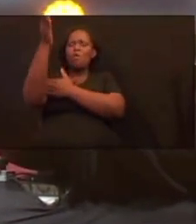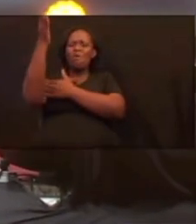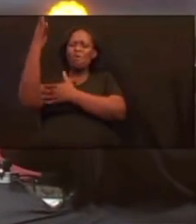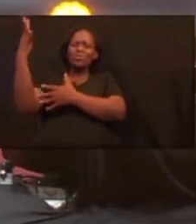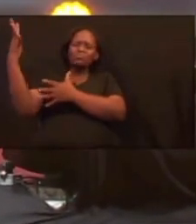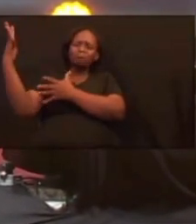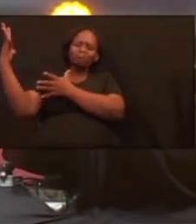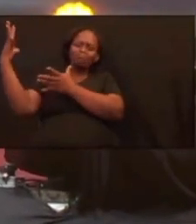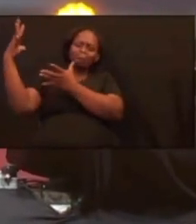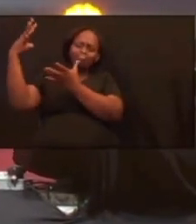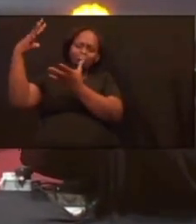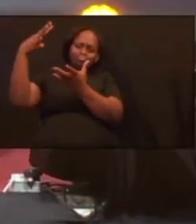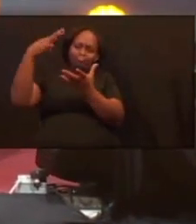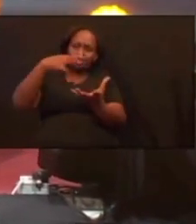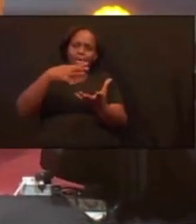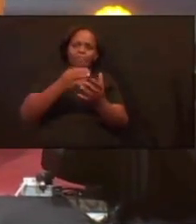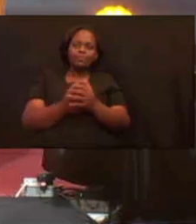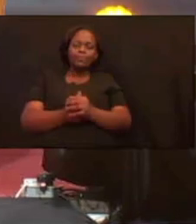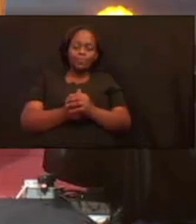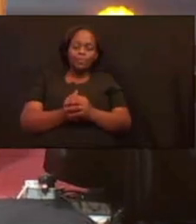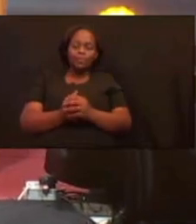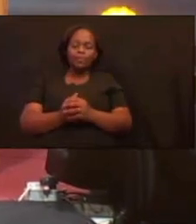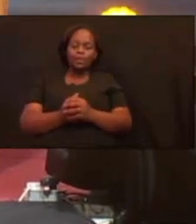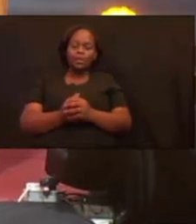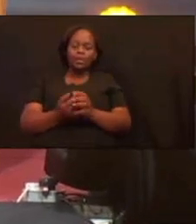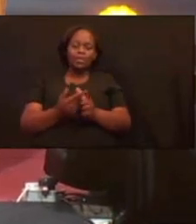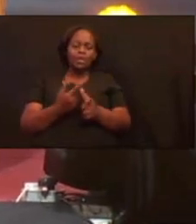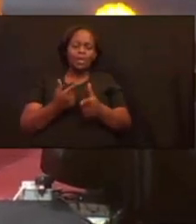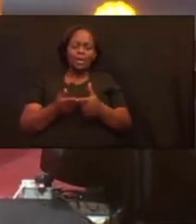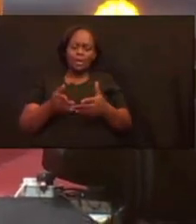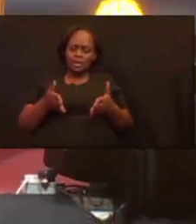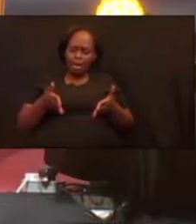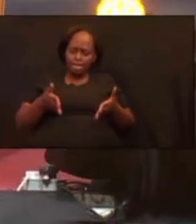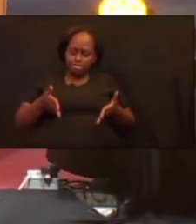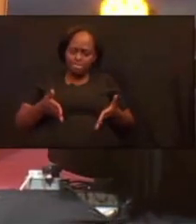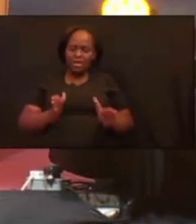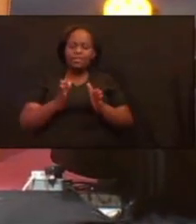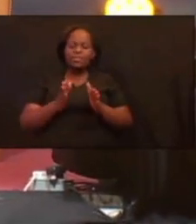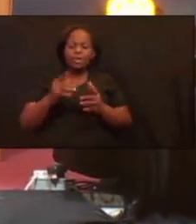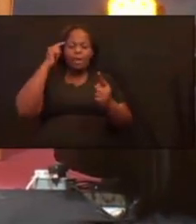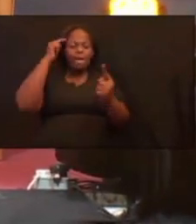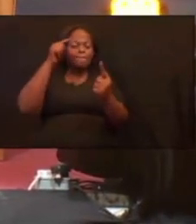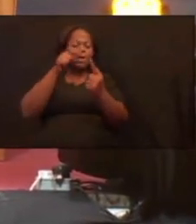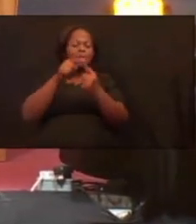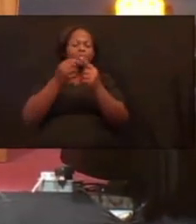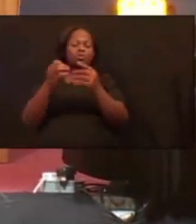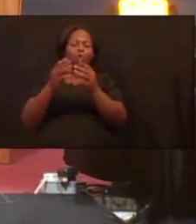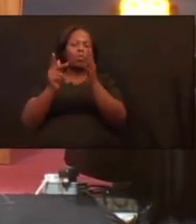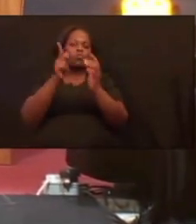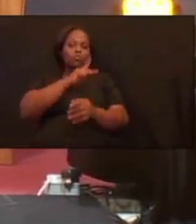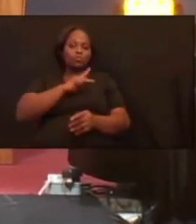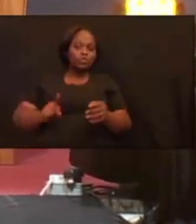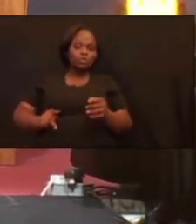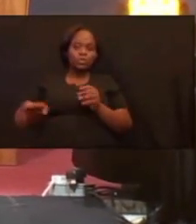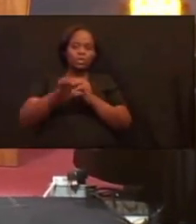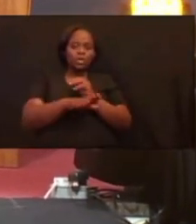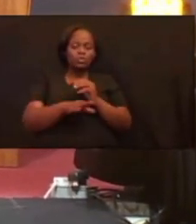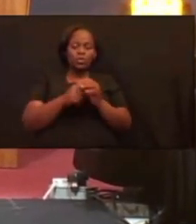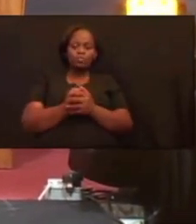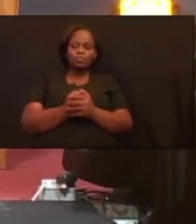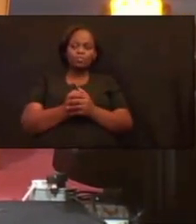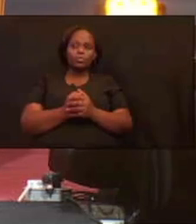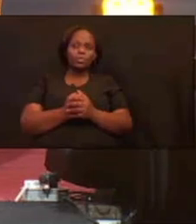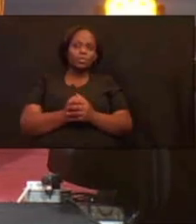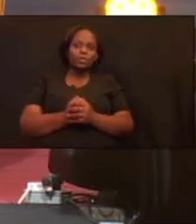territory, and birth the purposes of the kingdom allocated for that generation and for that dispensation. It